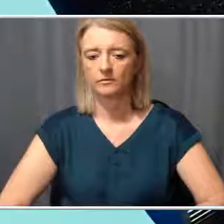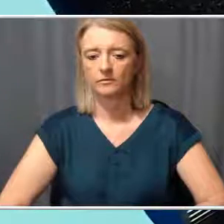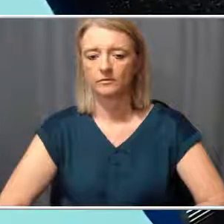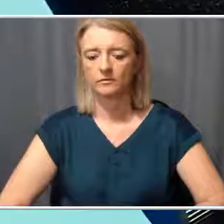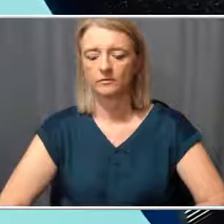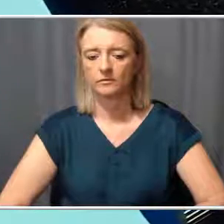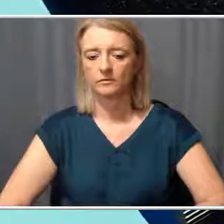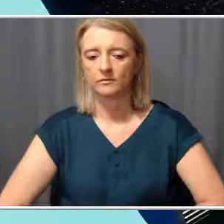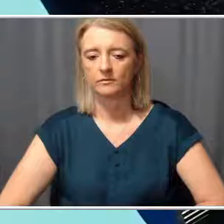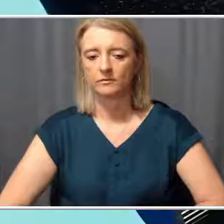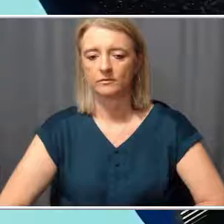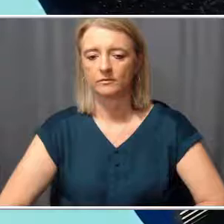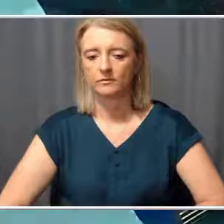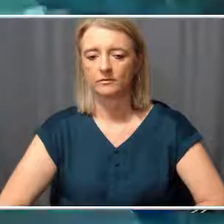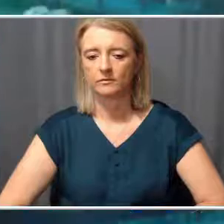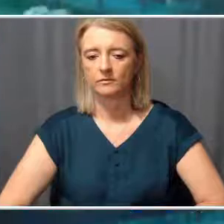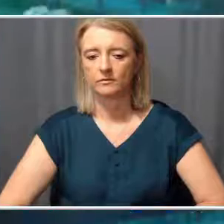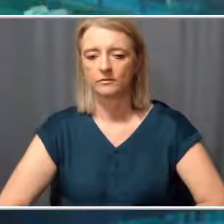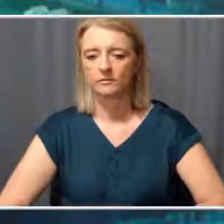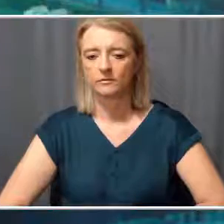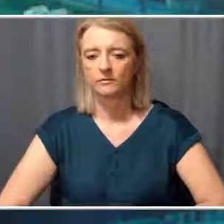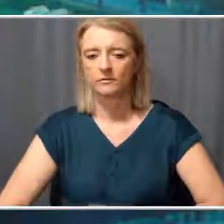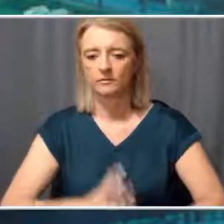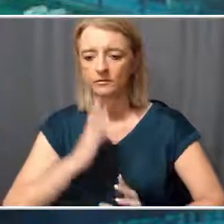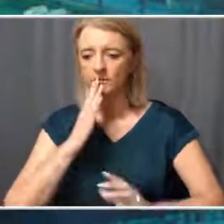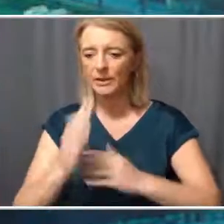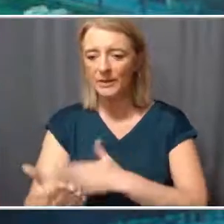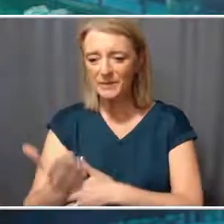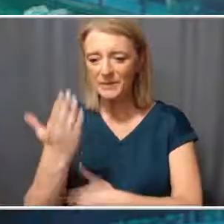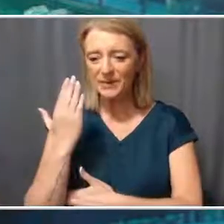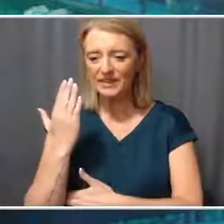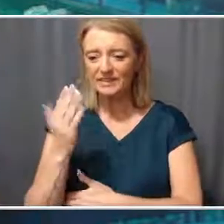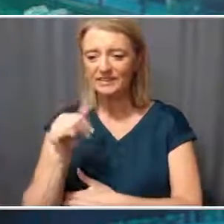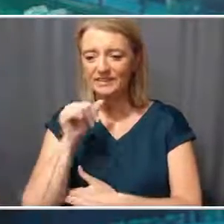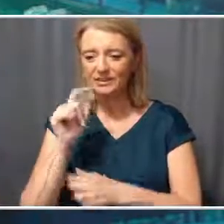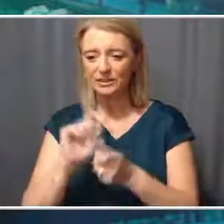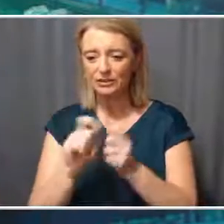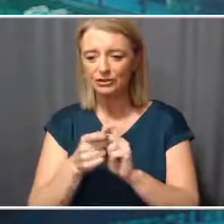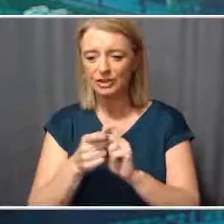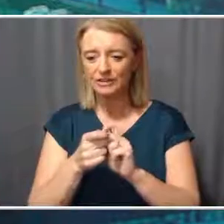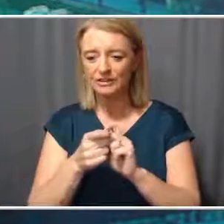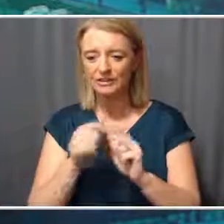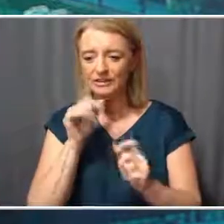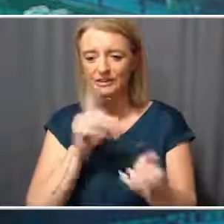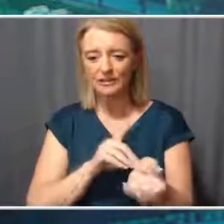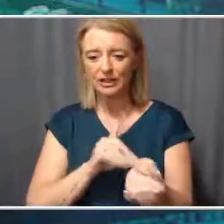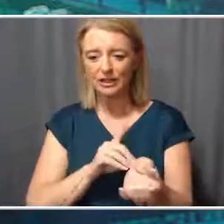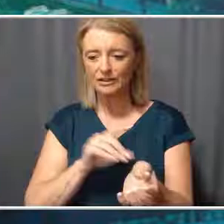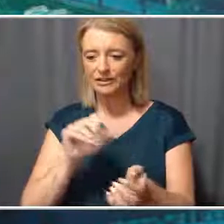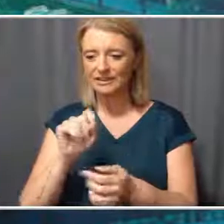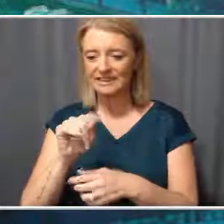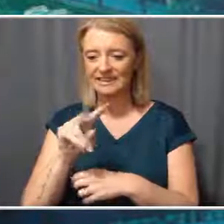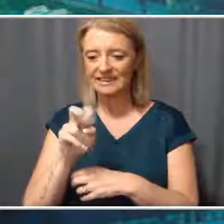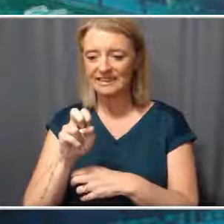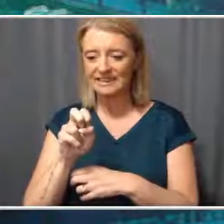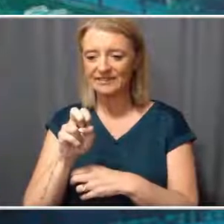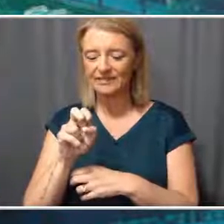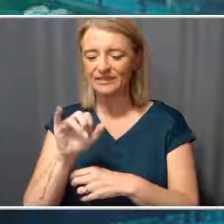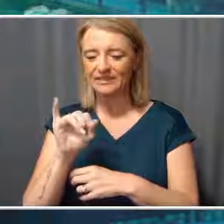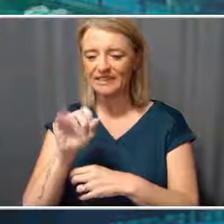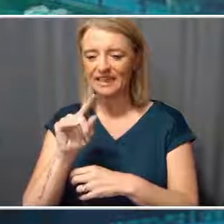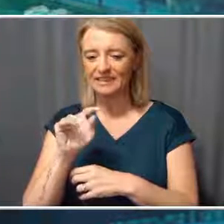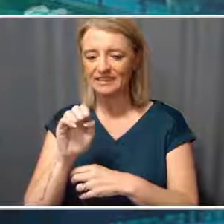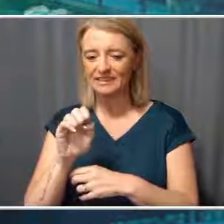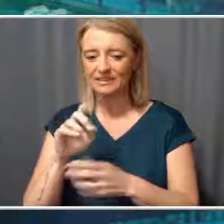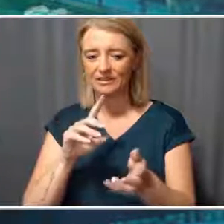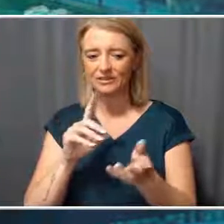people live with migraine. Those people can tell you migraine attacks are way worse than just a really bad headache. The pain can last for hours.